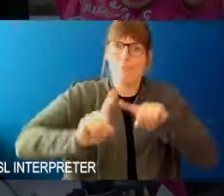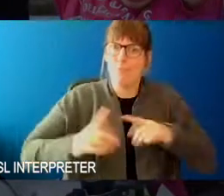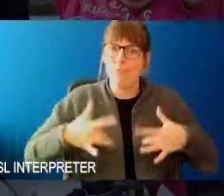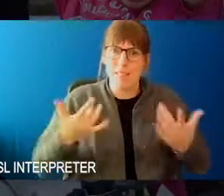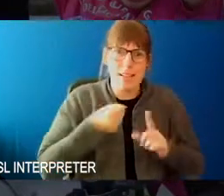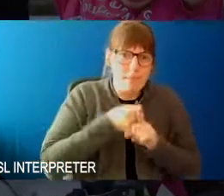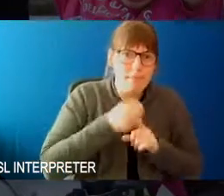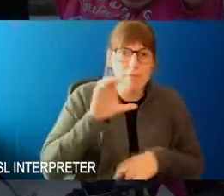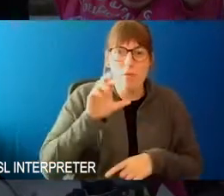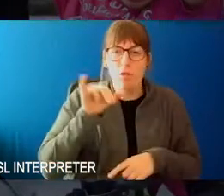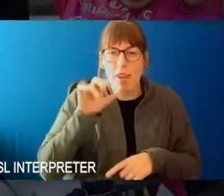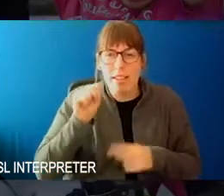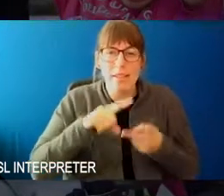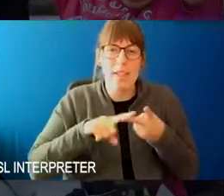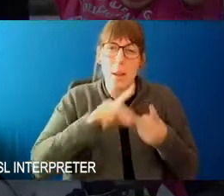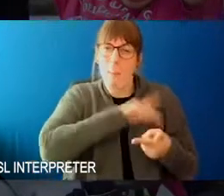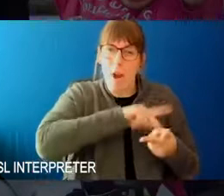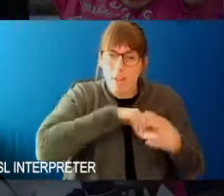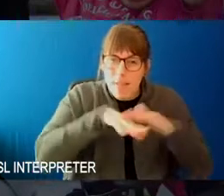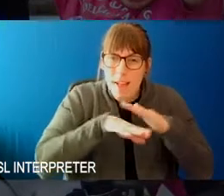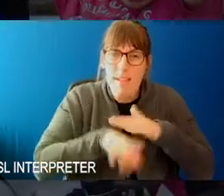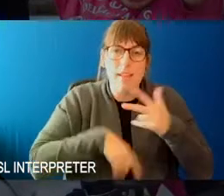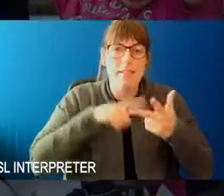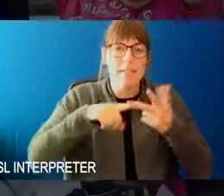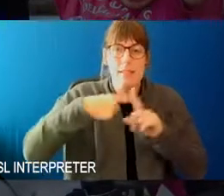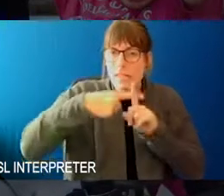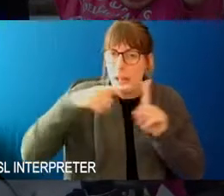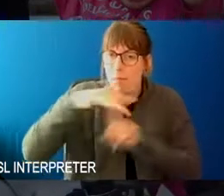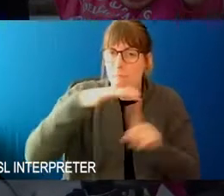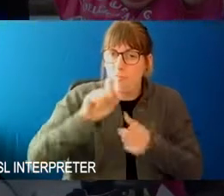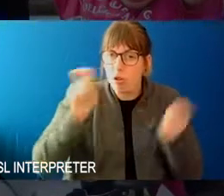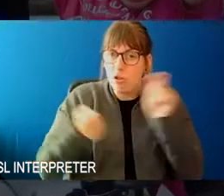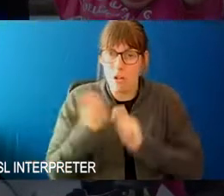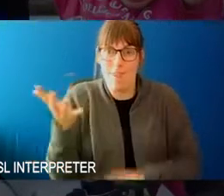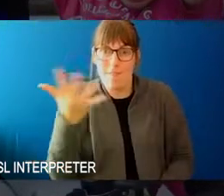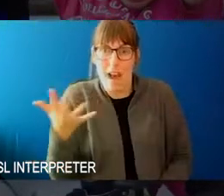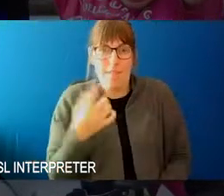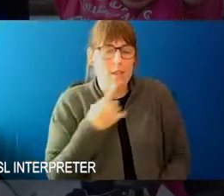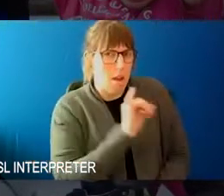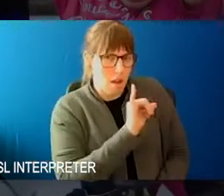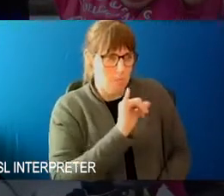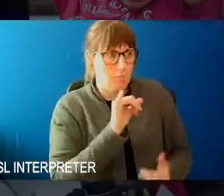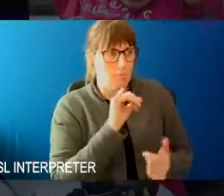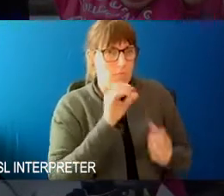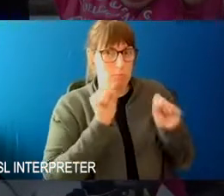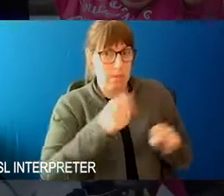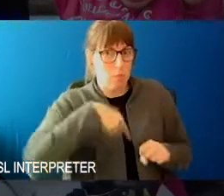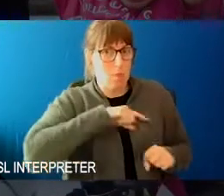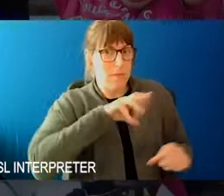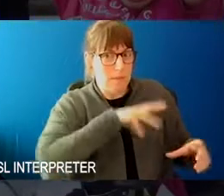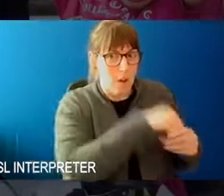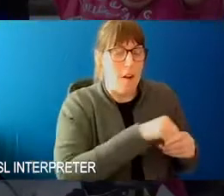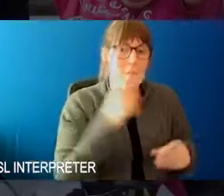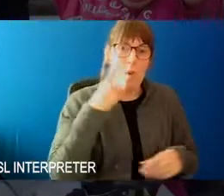the climate change, the opiate crisis, access to parks, you name it. They said, is there a way for